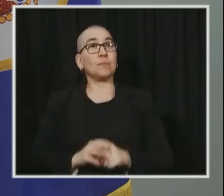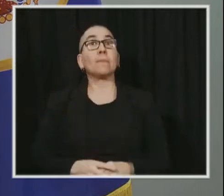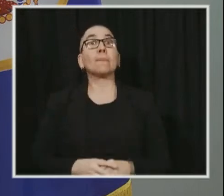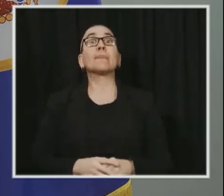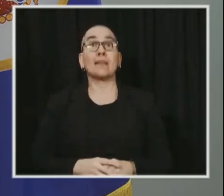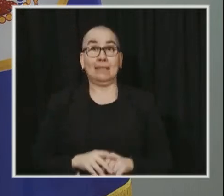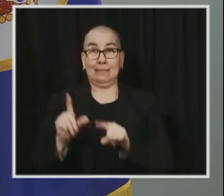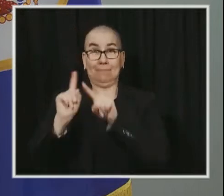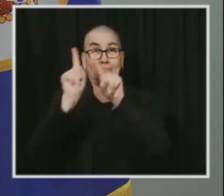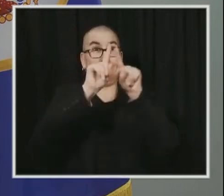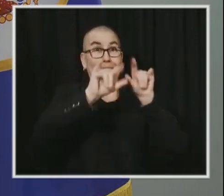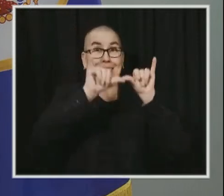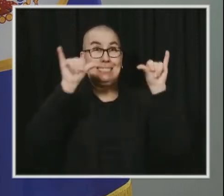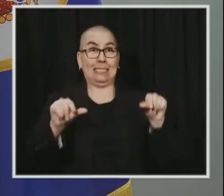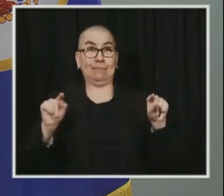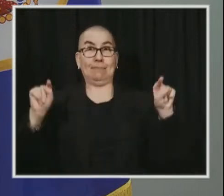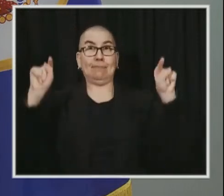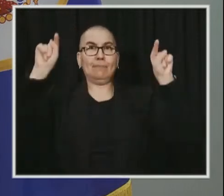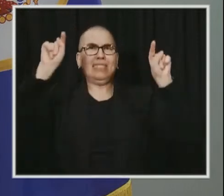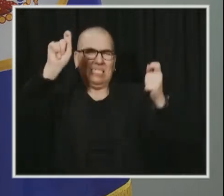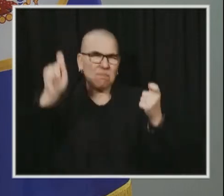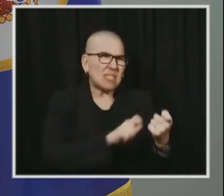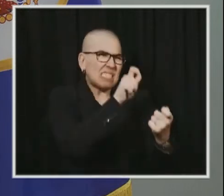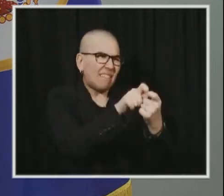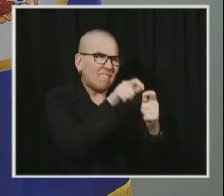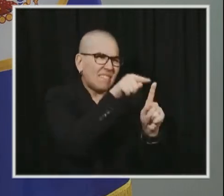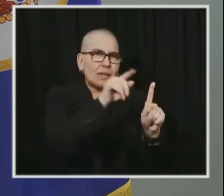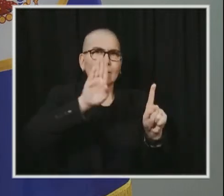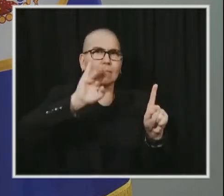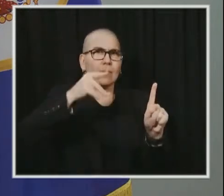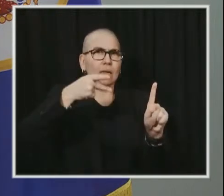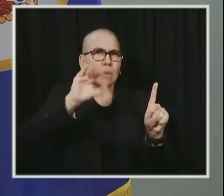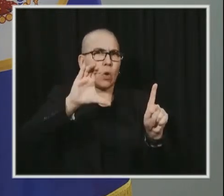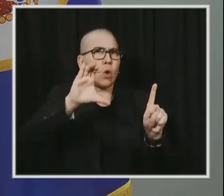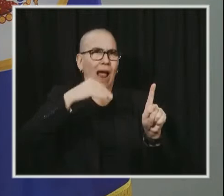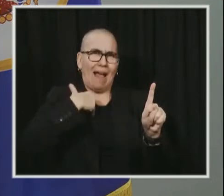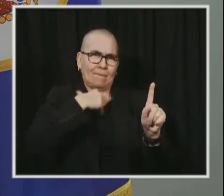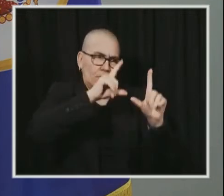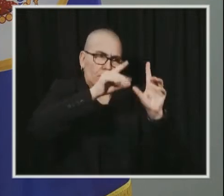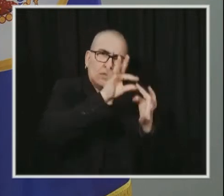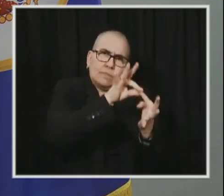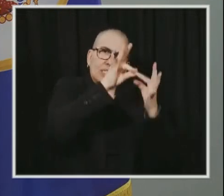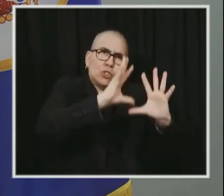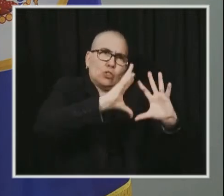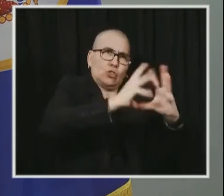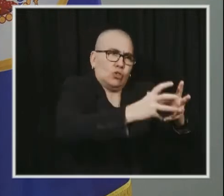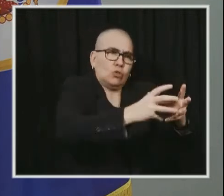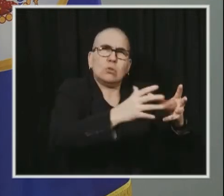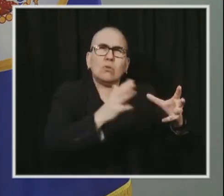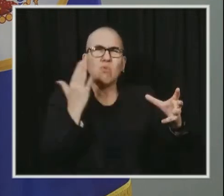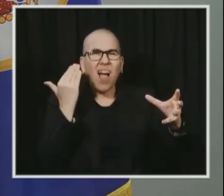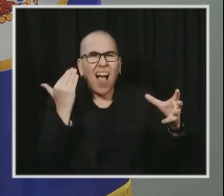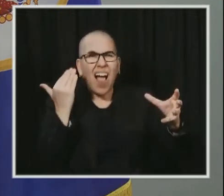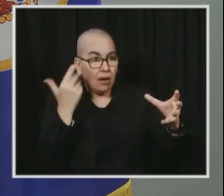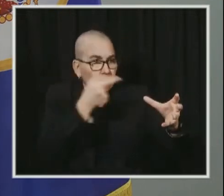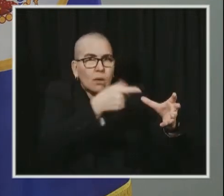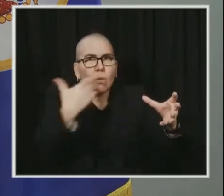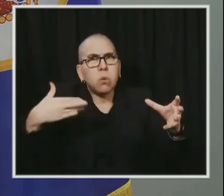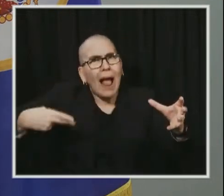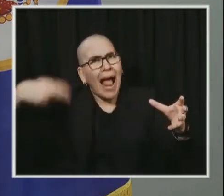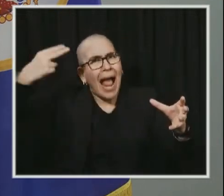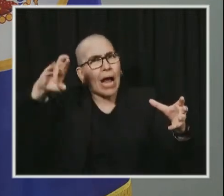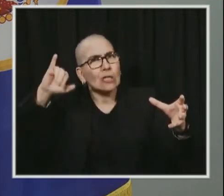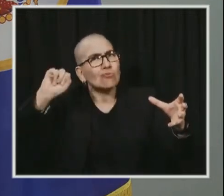special outreach, and as Dr. Amsbury shared, we're taking those steps because we know the risk and the health outcomes necessitate